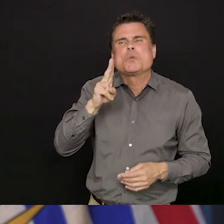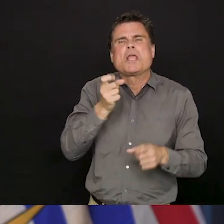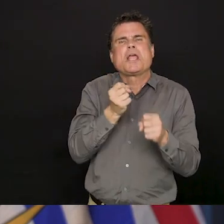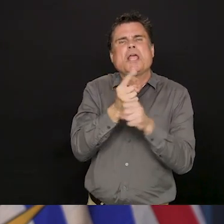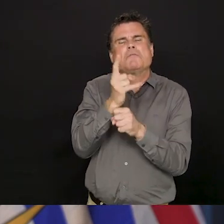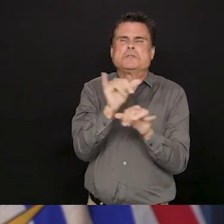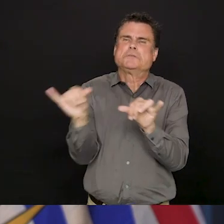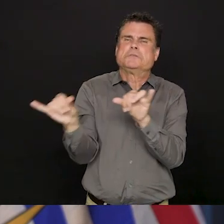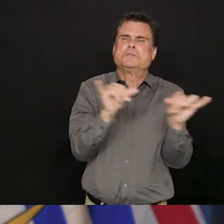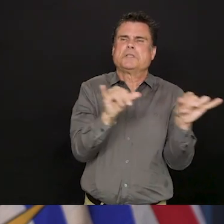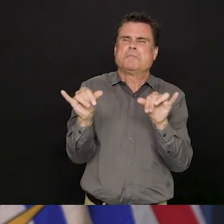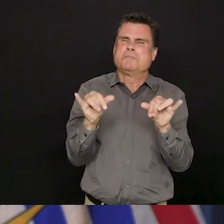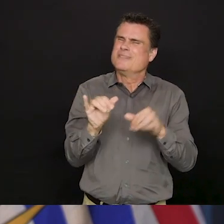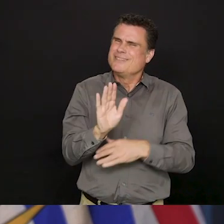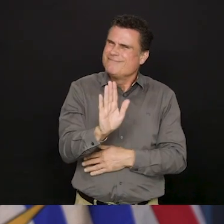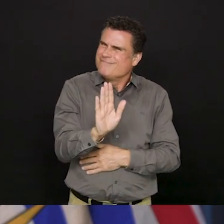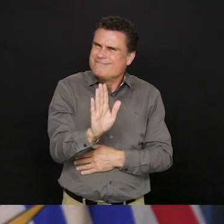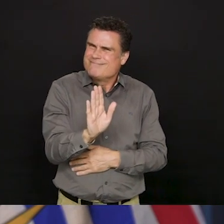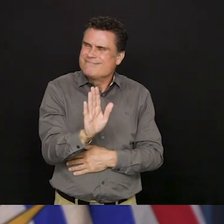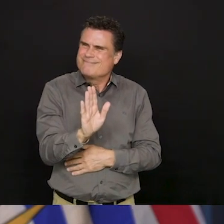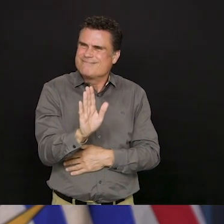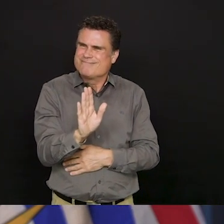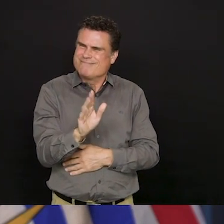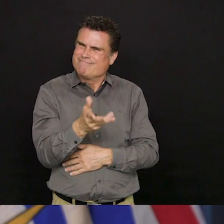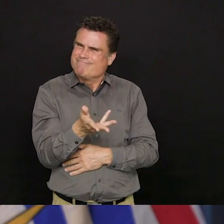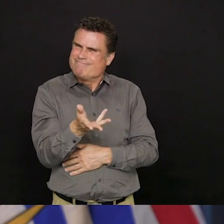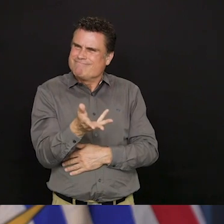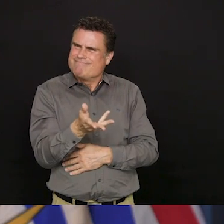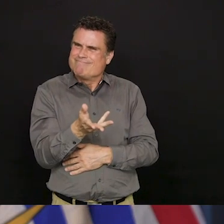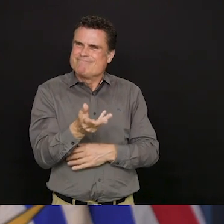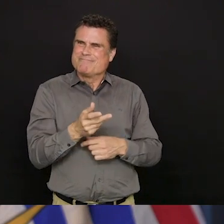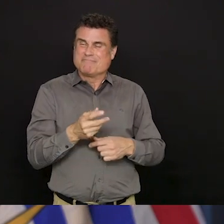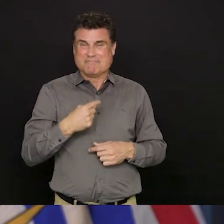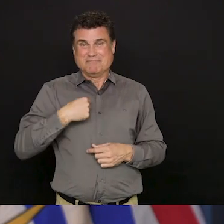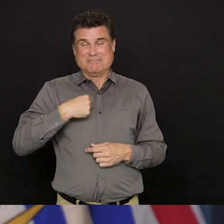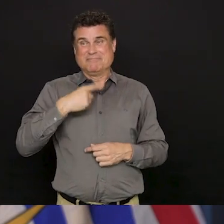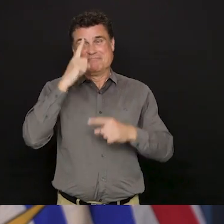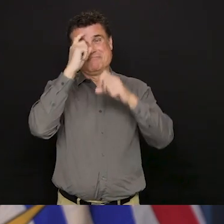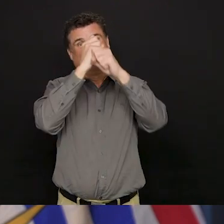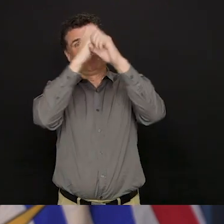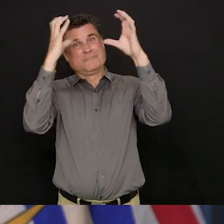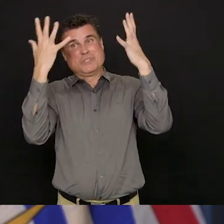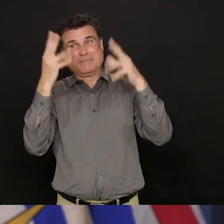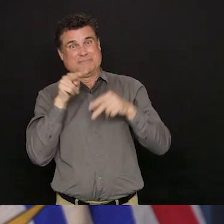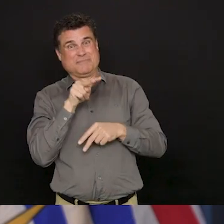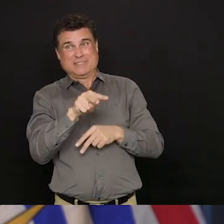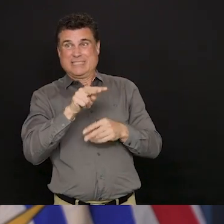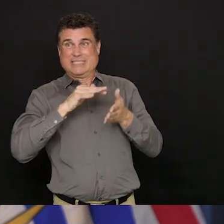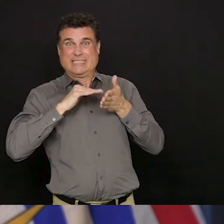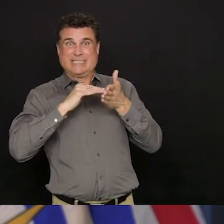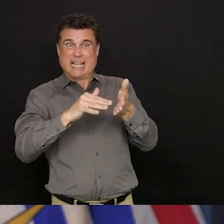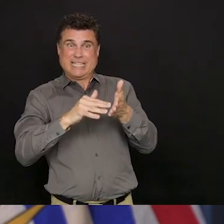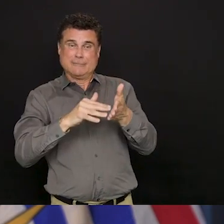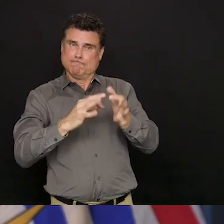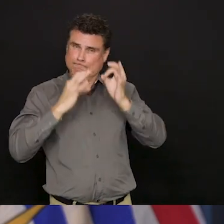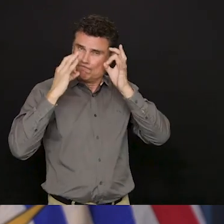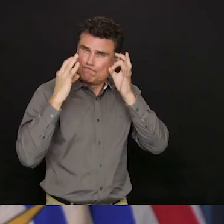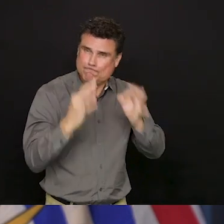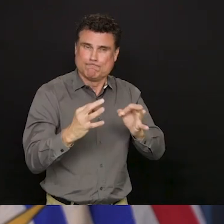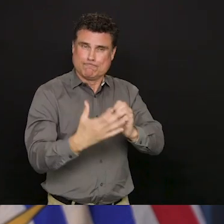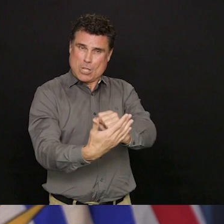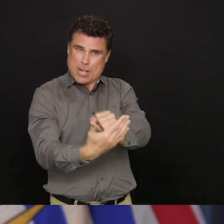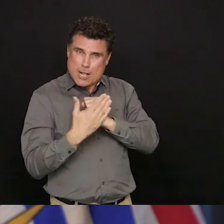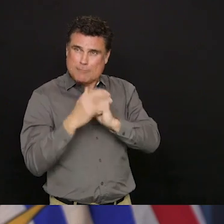the conclusions, because I don't think that is supported by either by the test, because it has a higher rate of false positive, or by